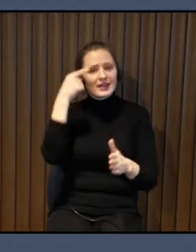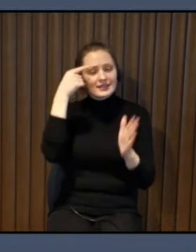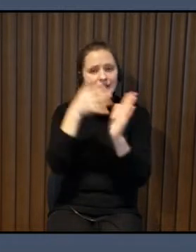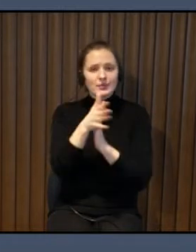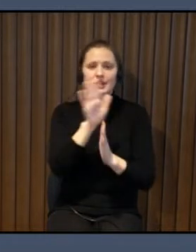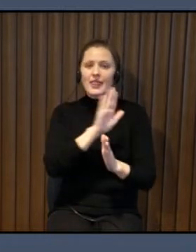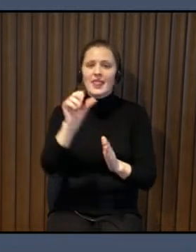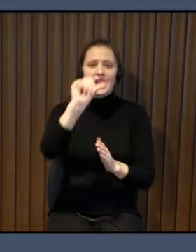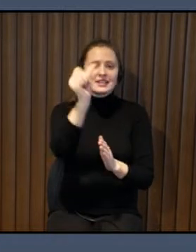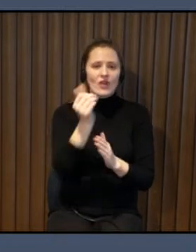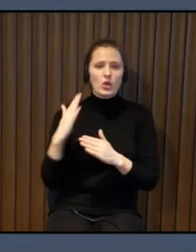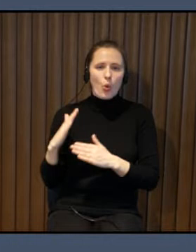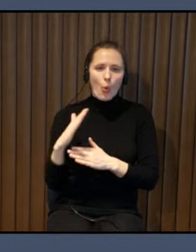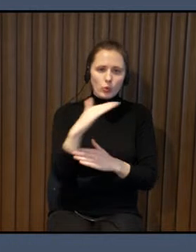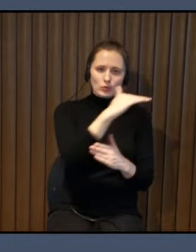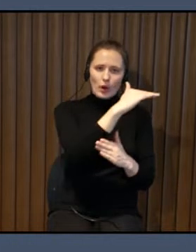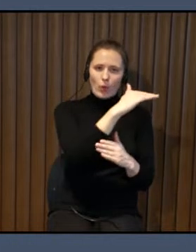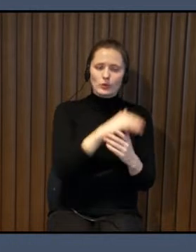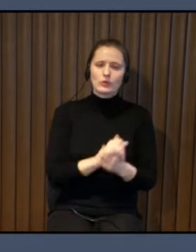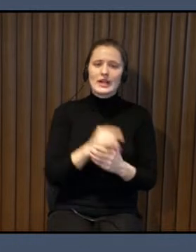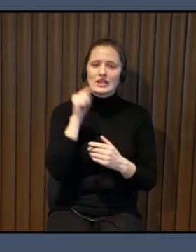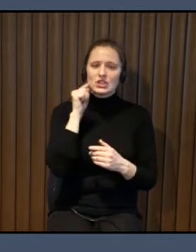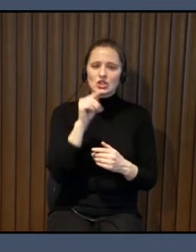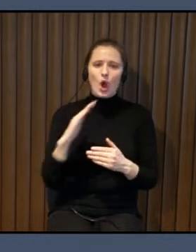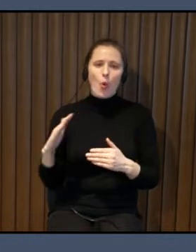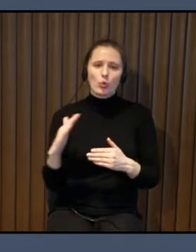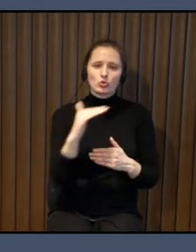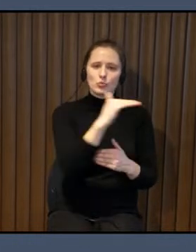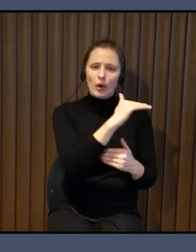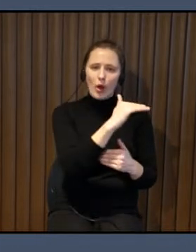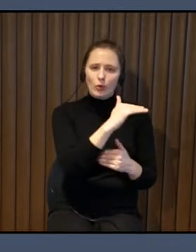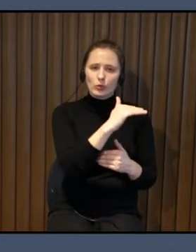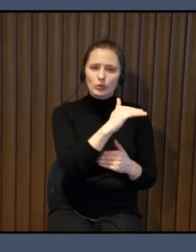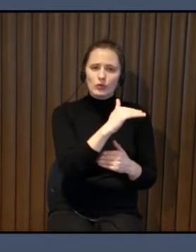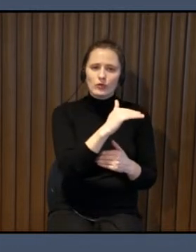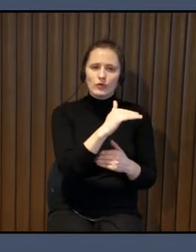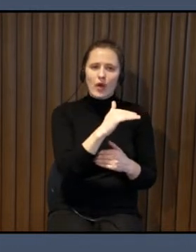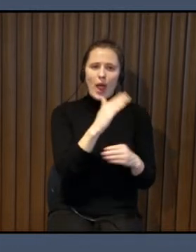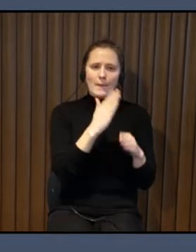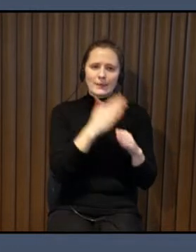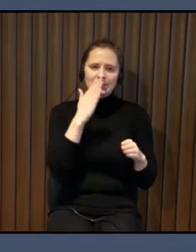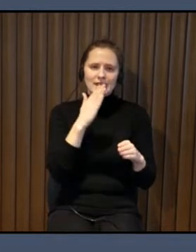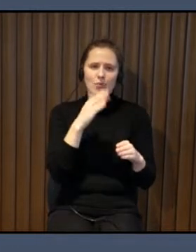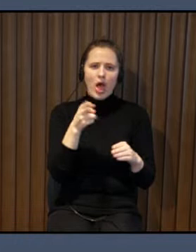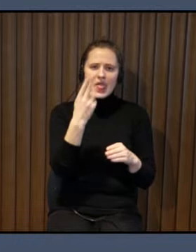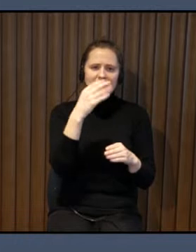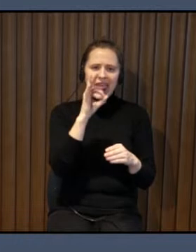evaluated its necessity for the benefit of the society, for the